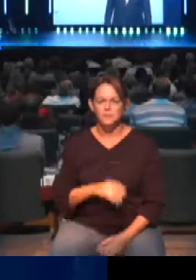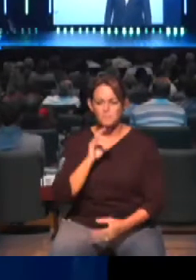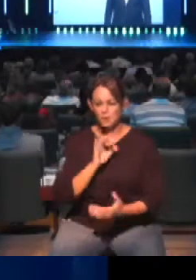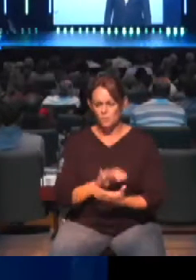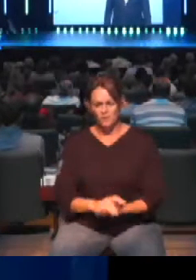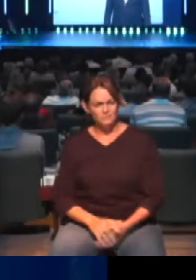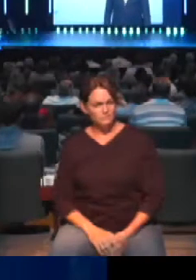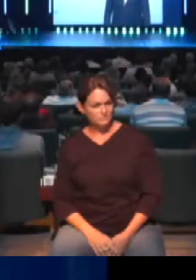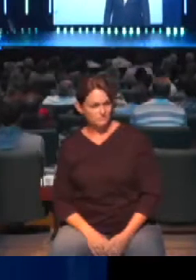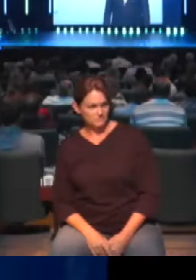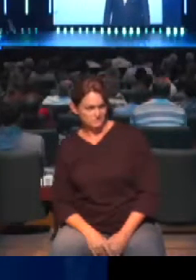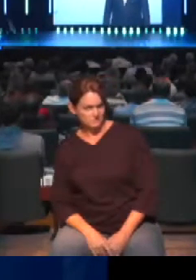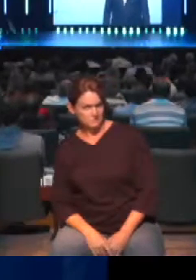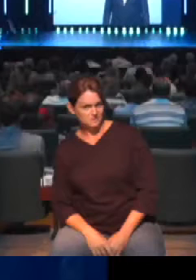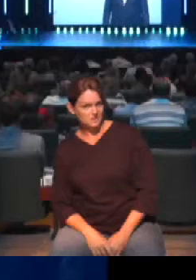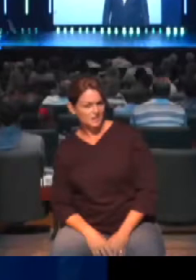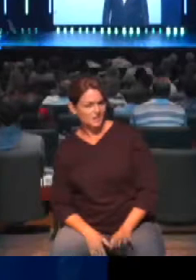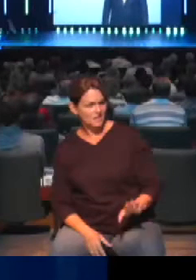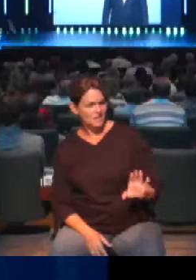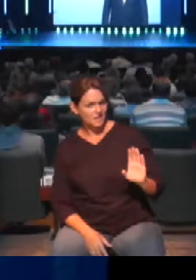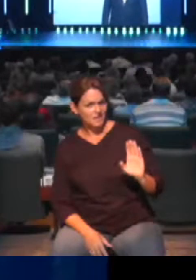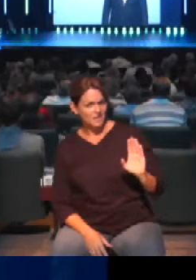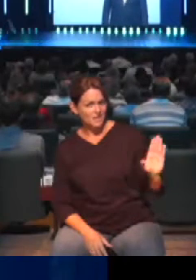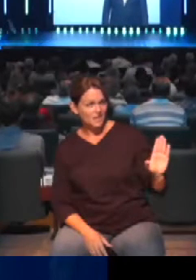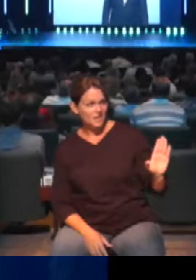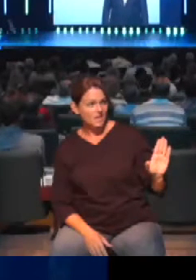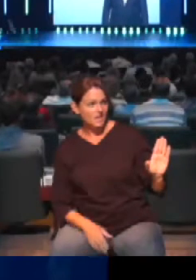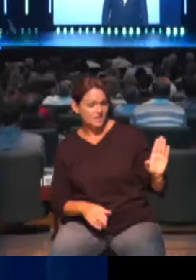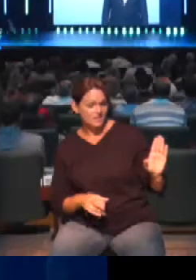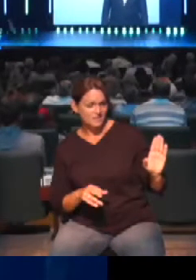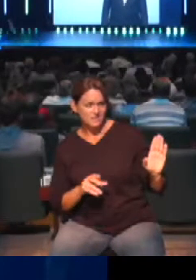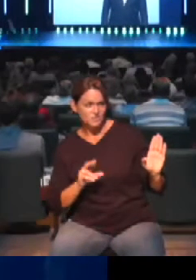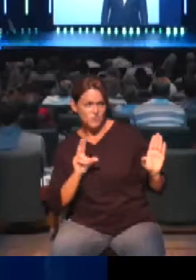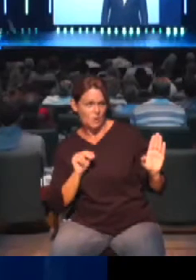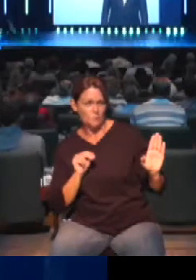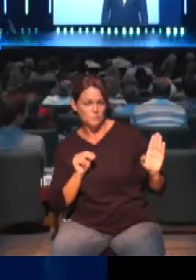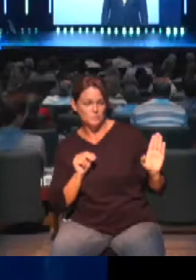She said to me, it doesn't.